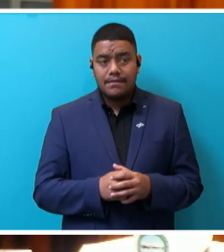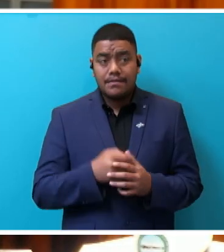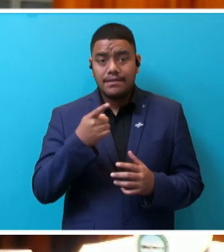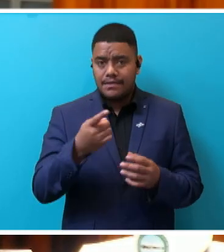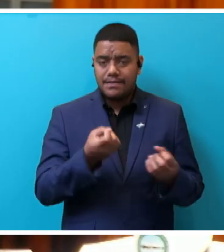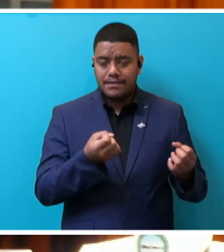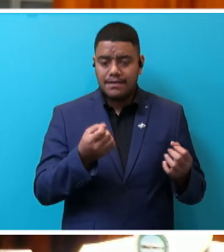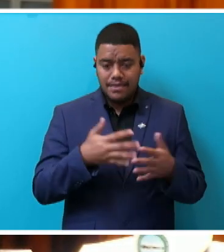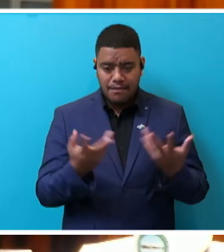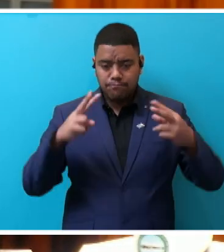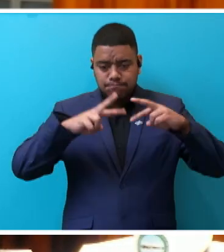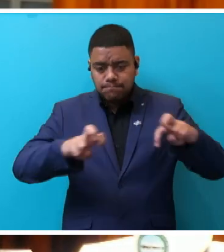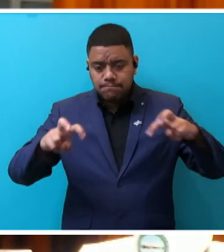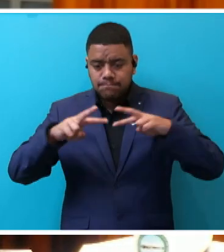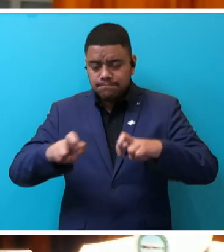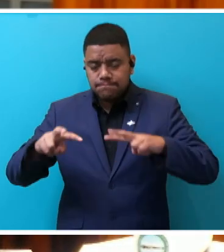exploration